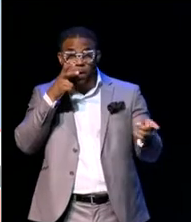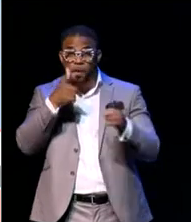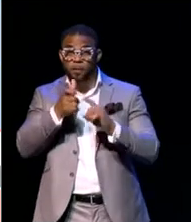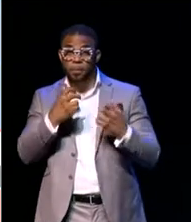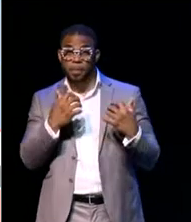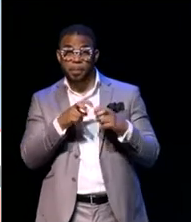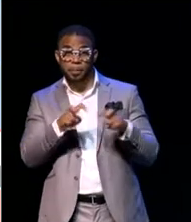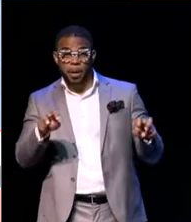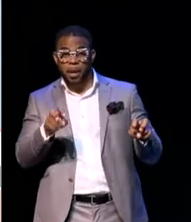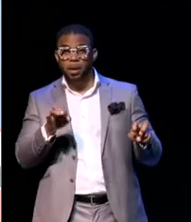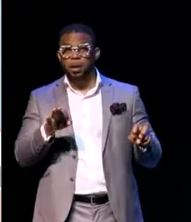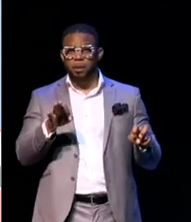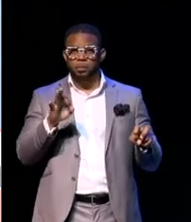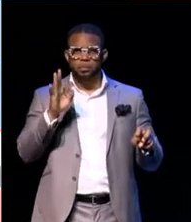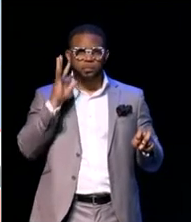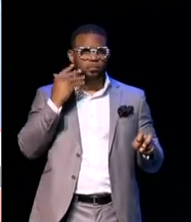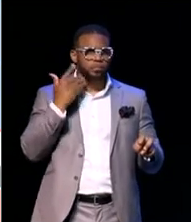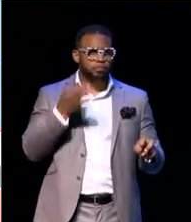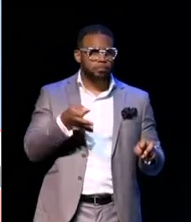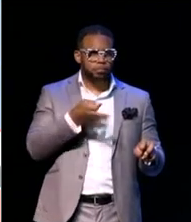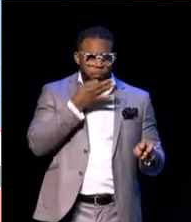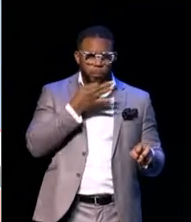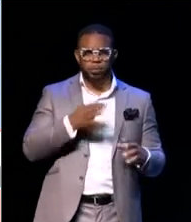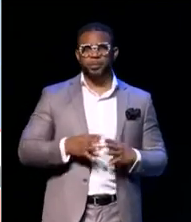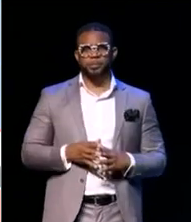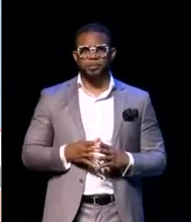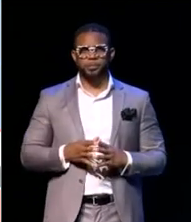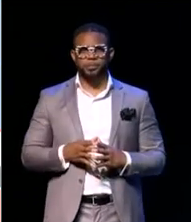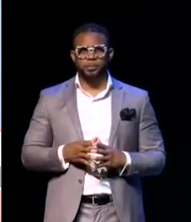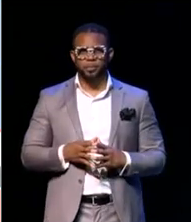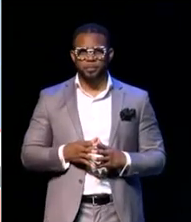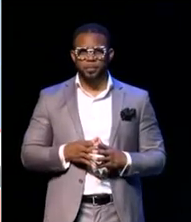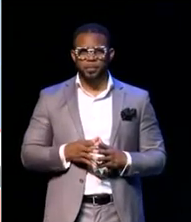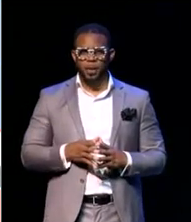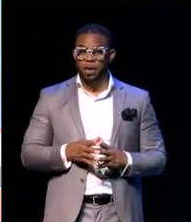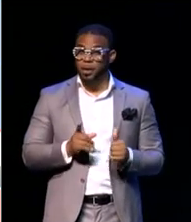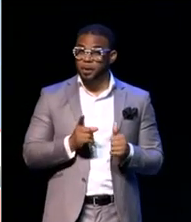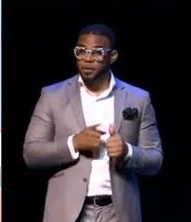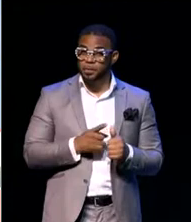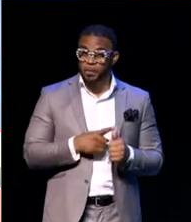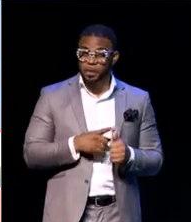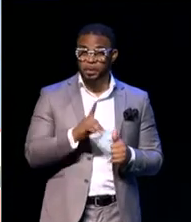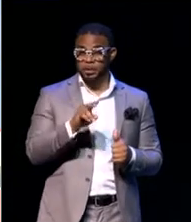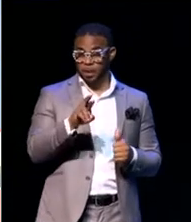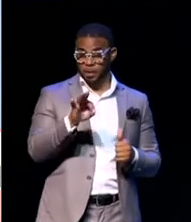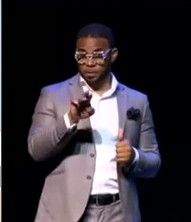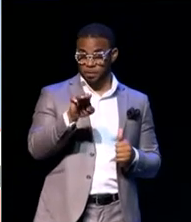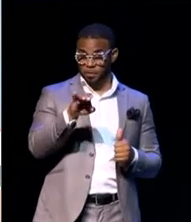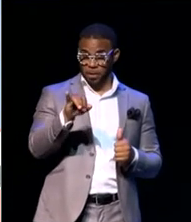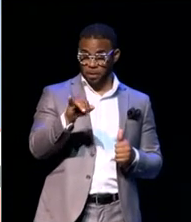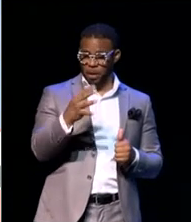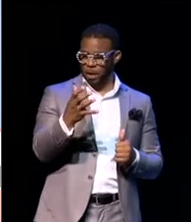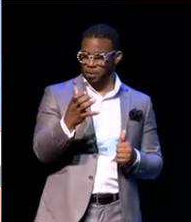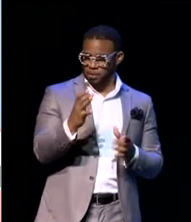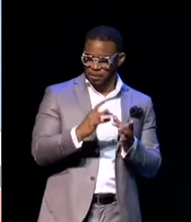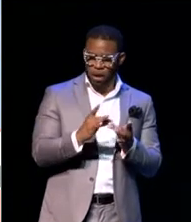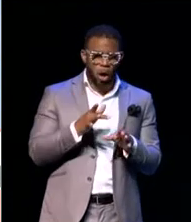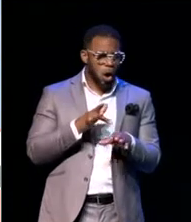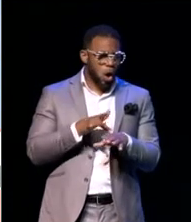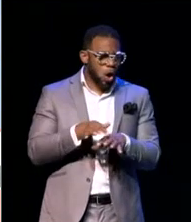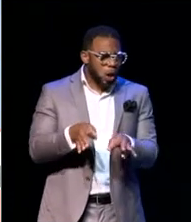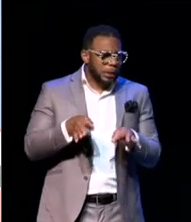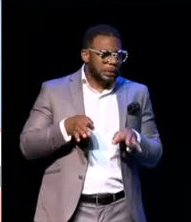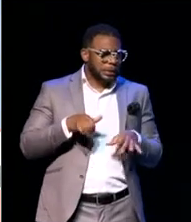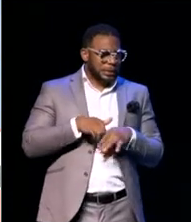from a panel of DC experts. So first, Dr. Fauci, let me just say, early on